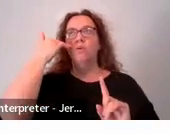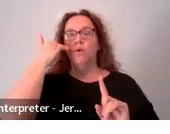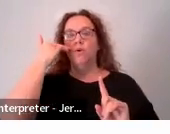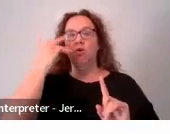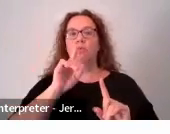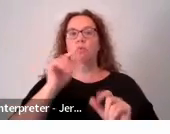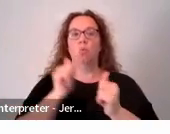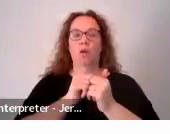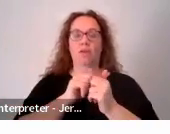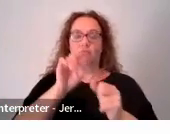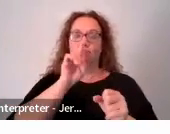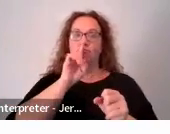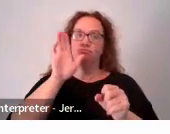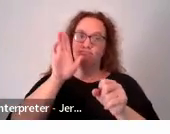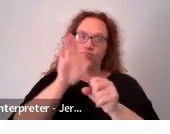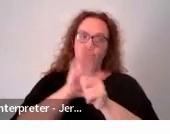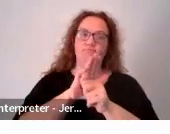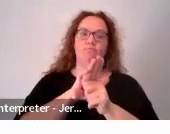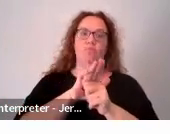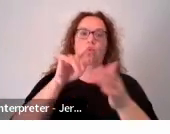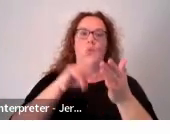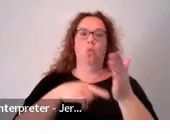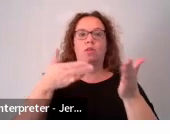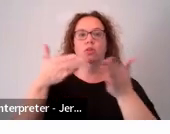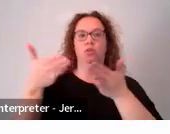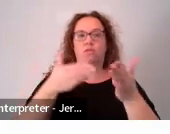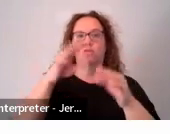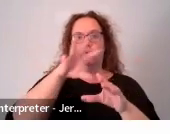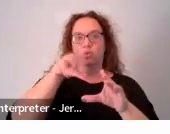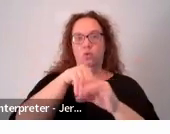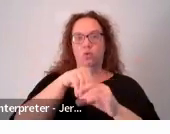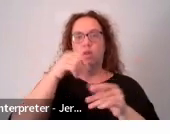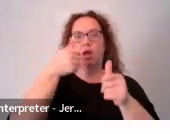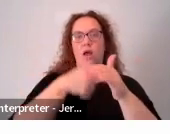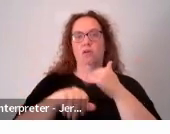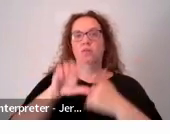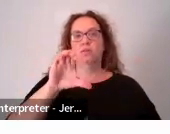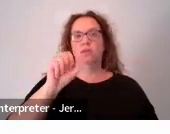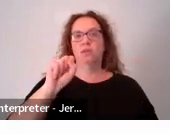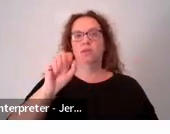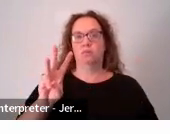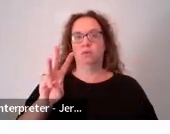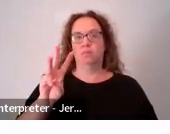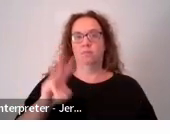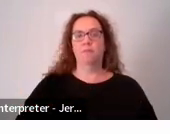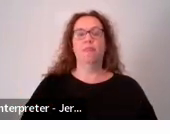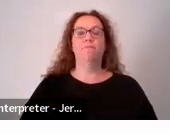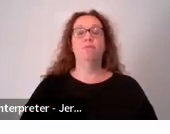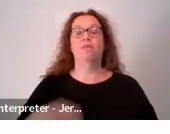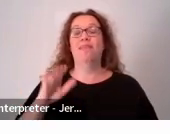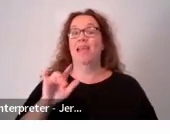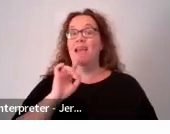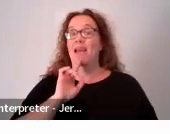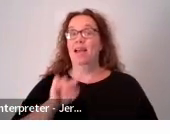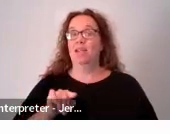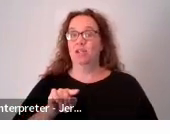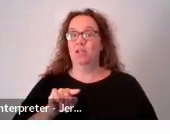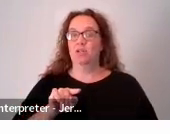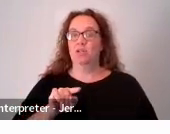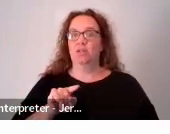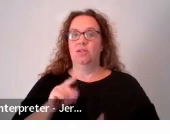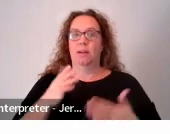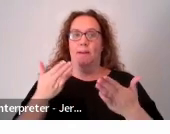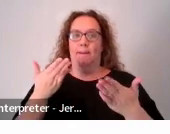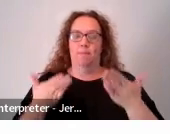with complete certainty what services will be included under the CSW. So Colleen, the answer here is